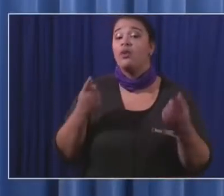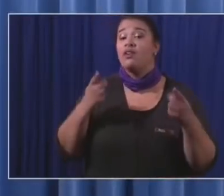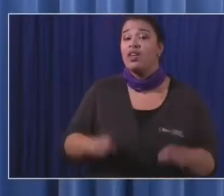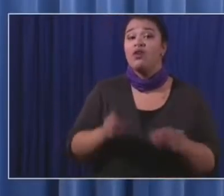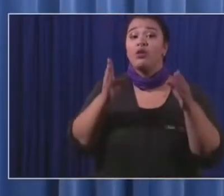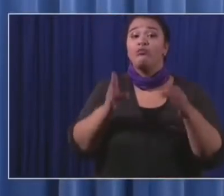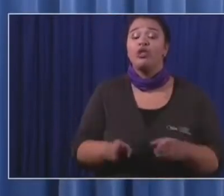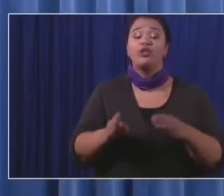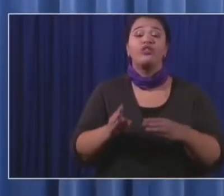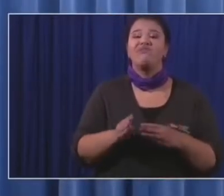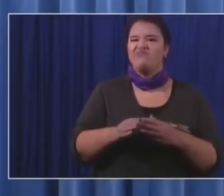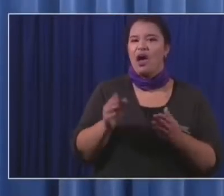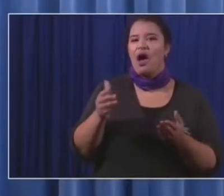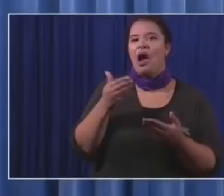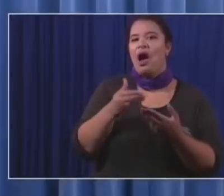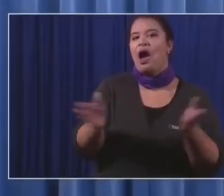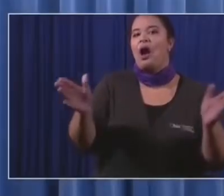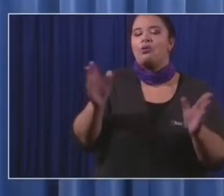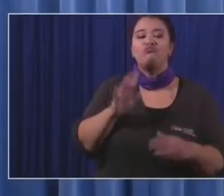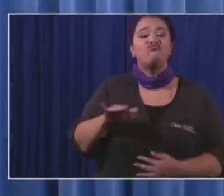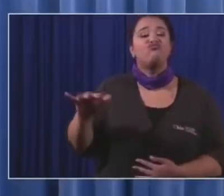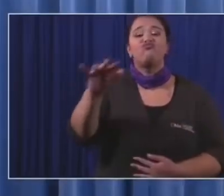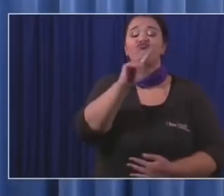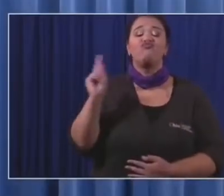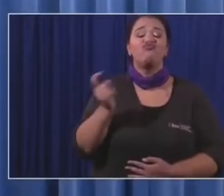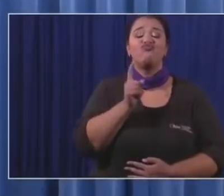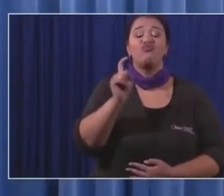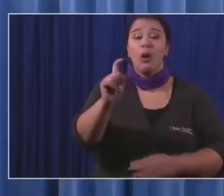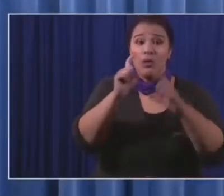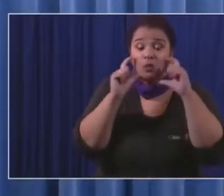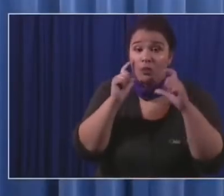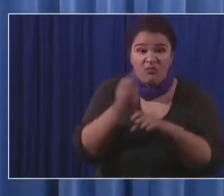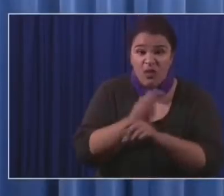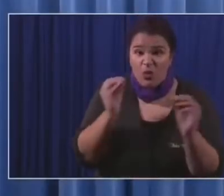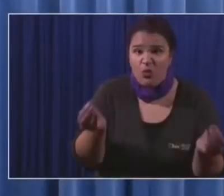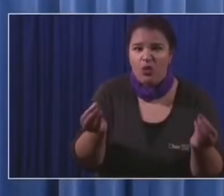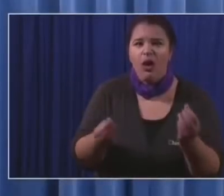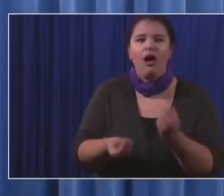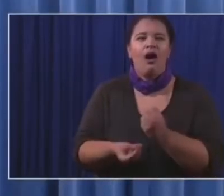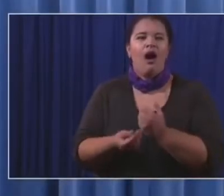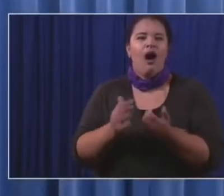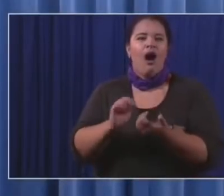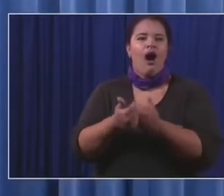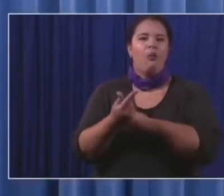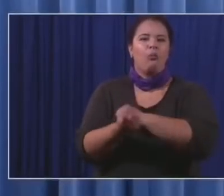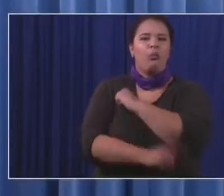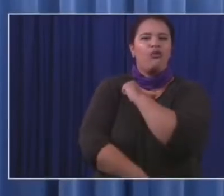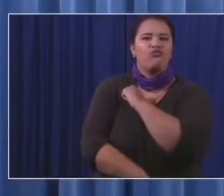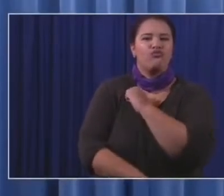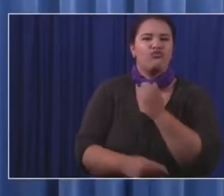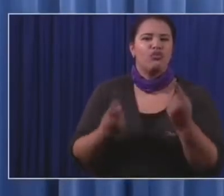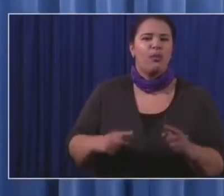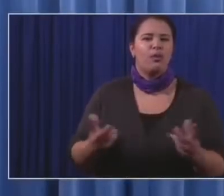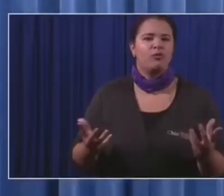will. How will this be enforced? What is the penalty for not wearing a mask in one of these spaces?